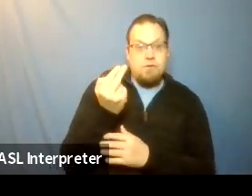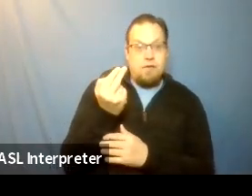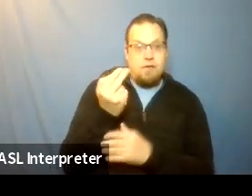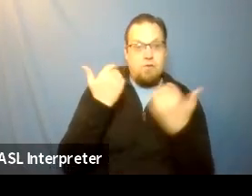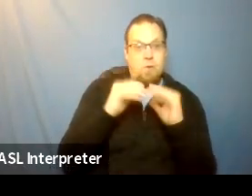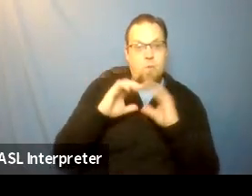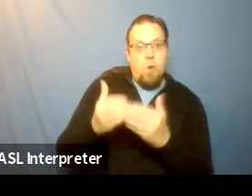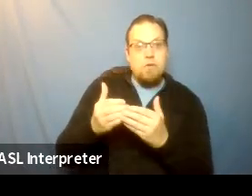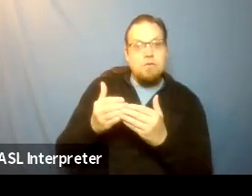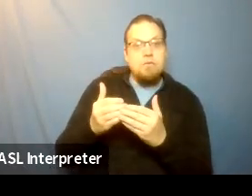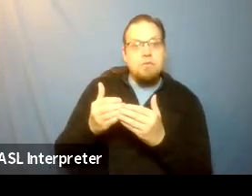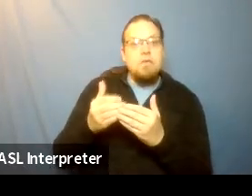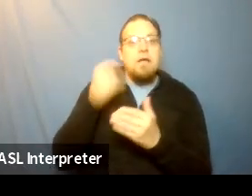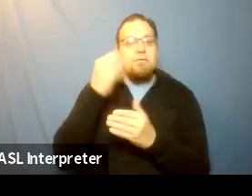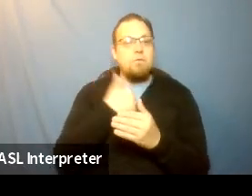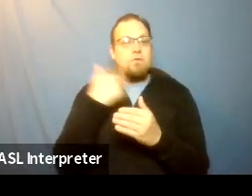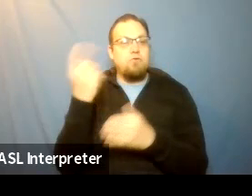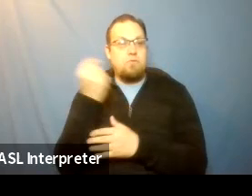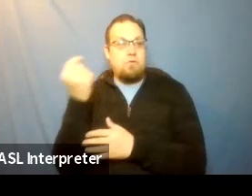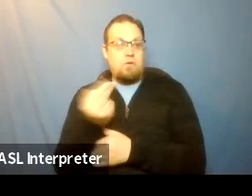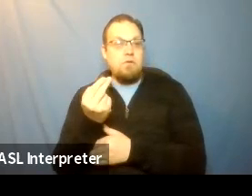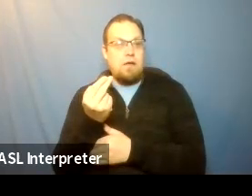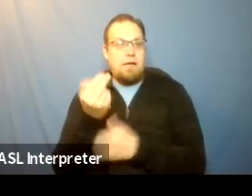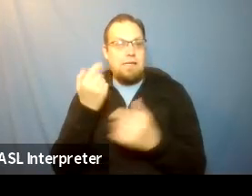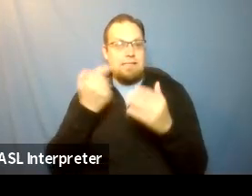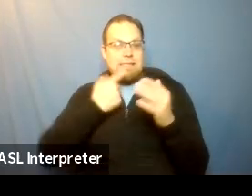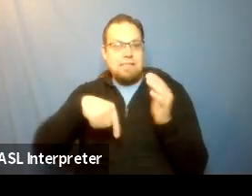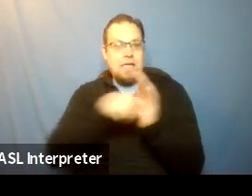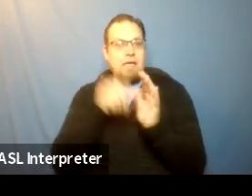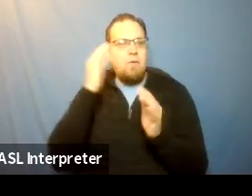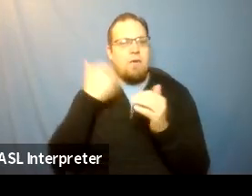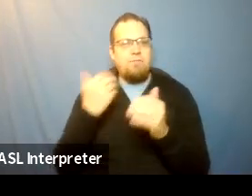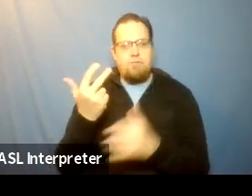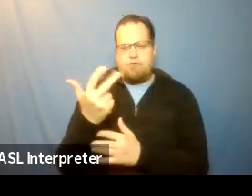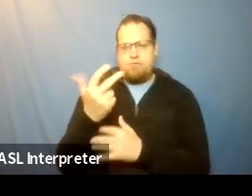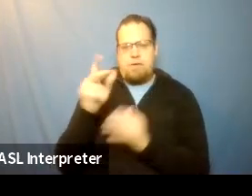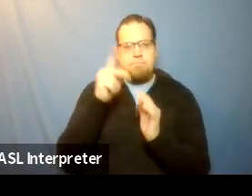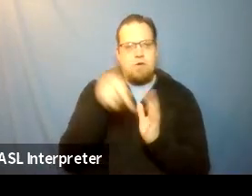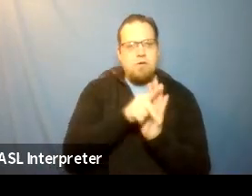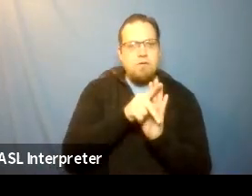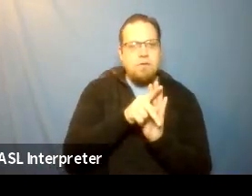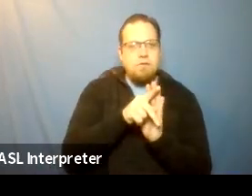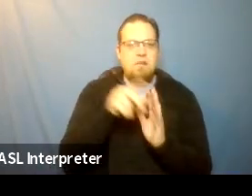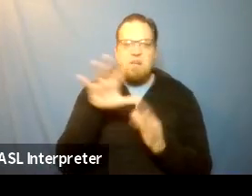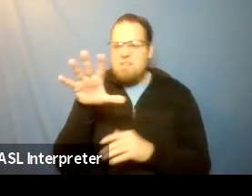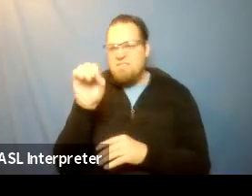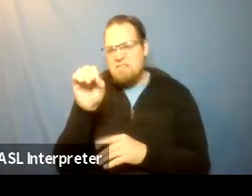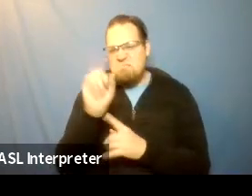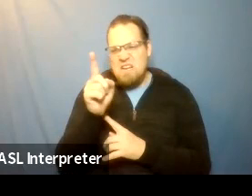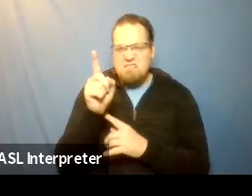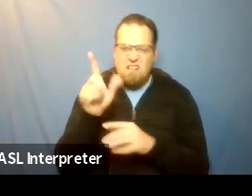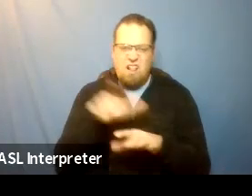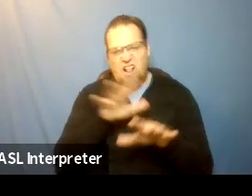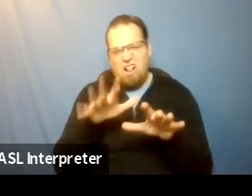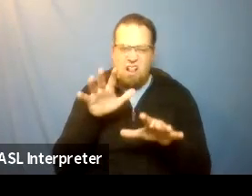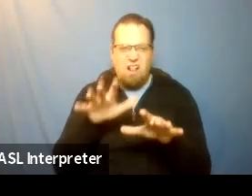sample. So if I was a Tuesday, Thursday assigned, I'd have my 3 periods, again, approximately about 50 minutes long.